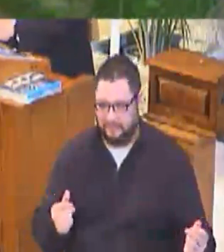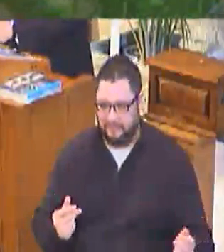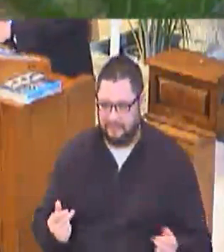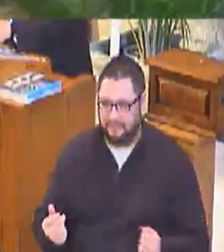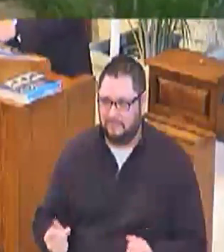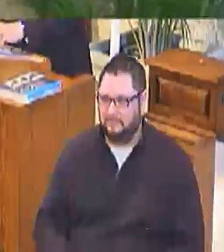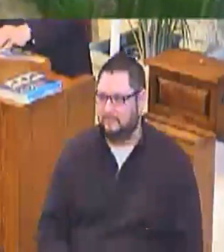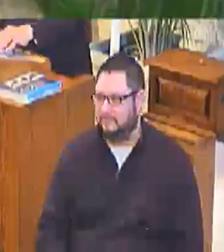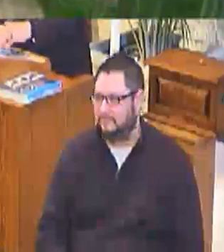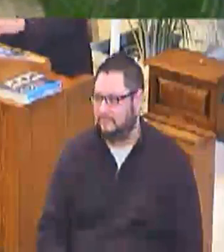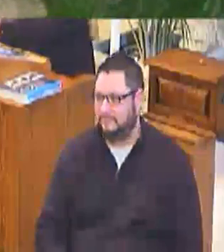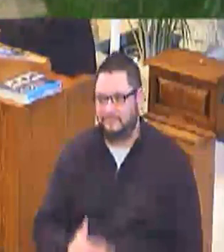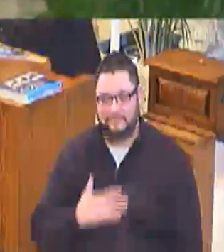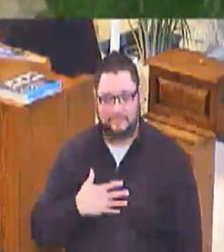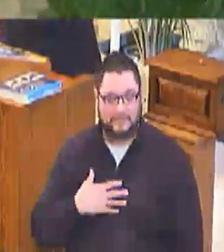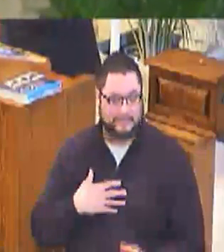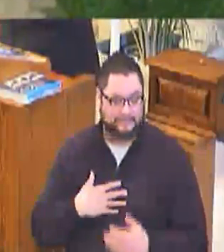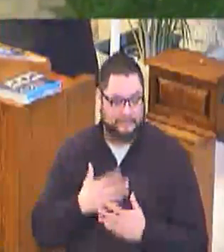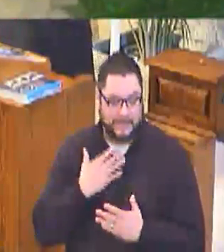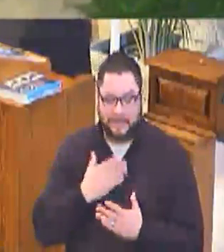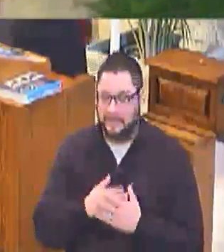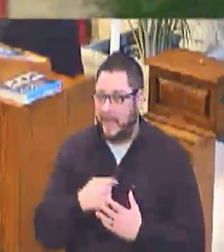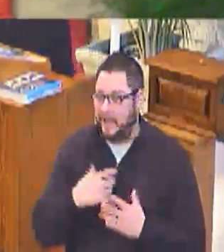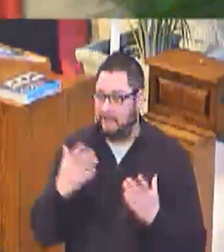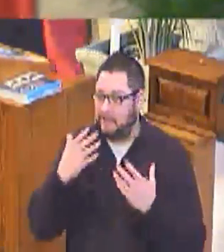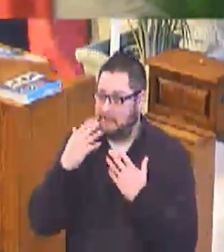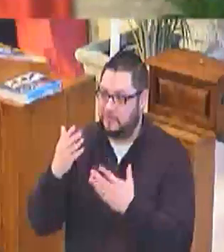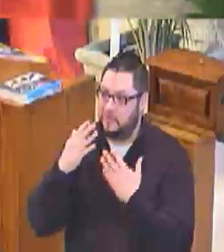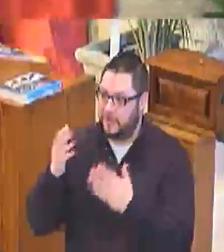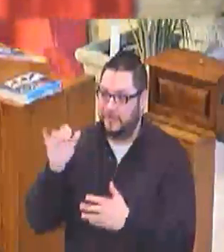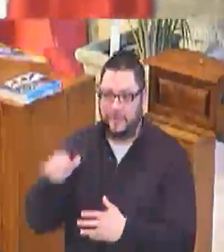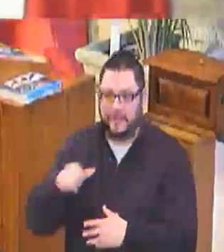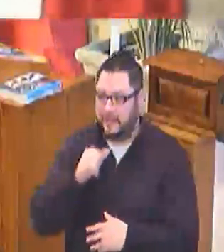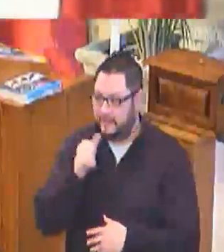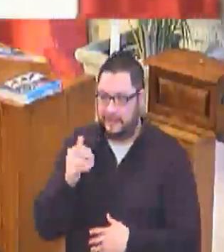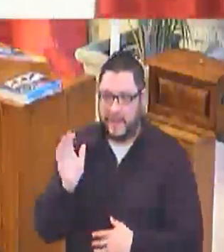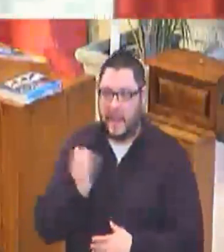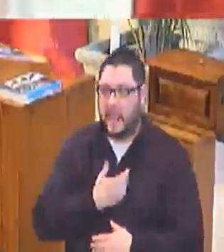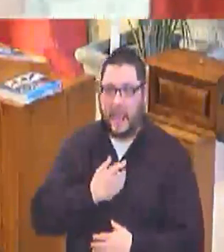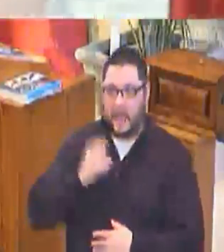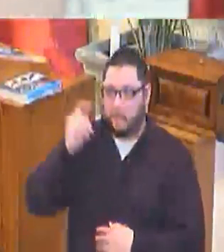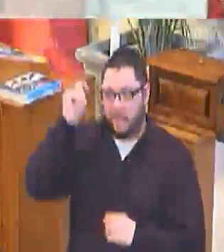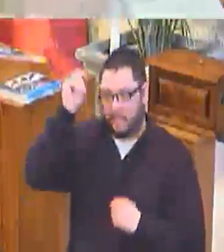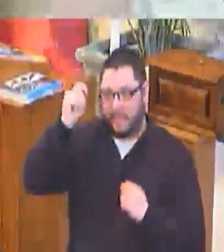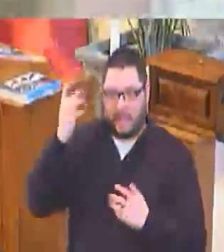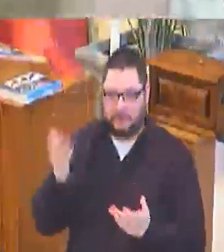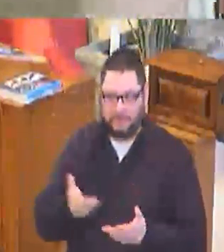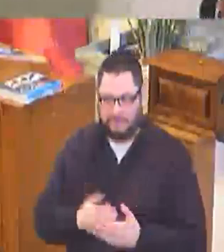Oh, my goodness, my goodness, my goodness. I am so grateful that's not Unity's theology, aren't you?